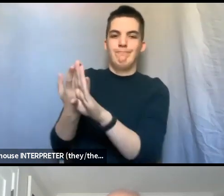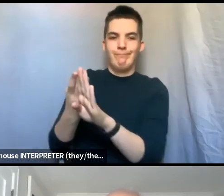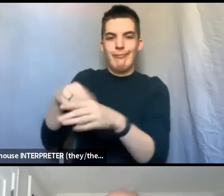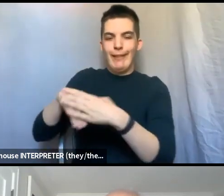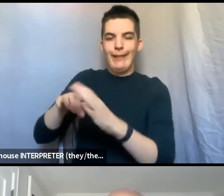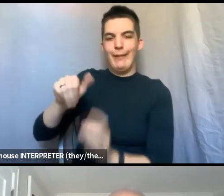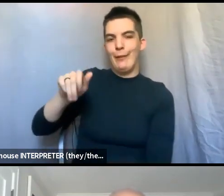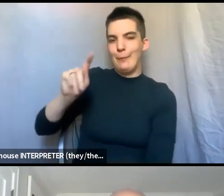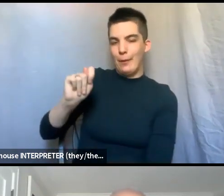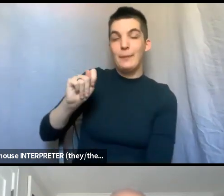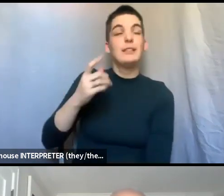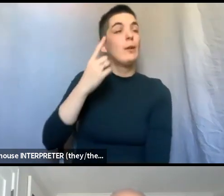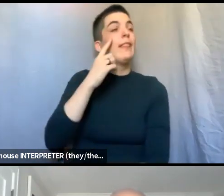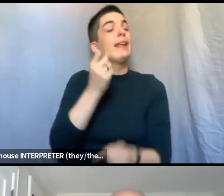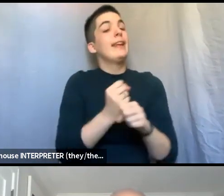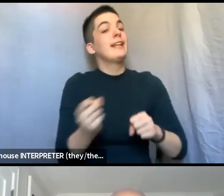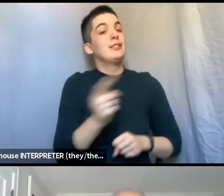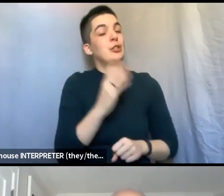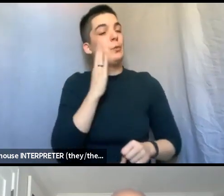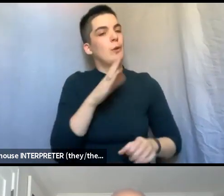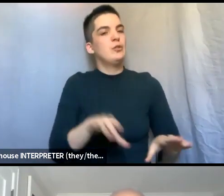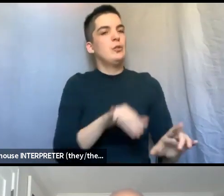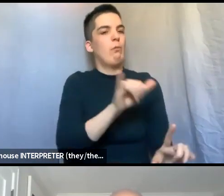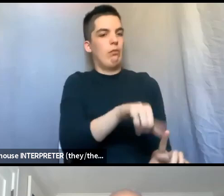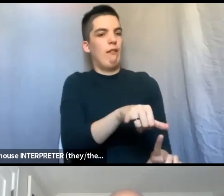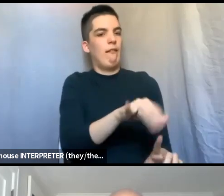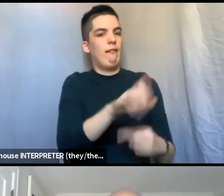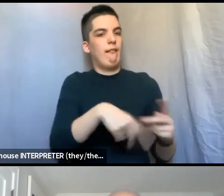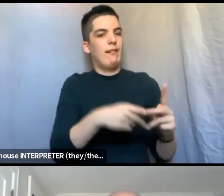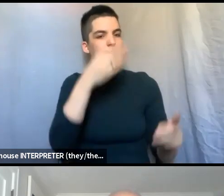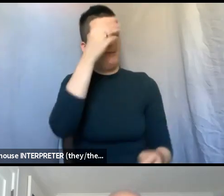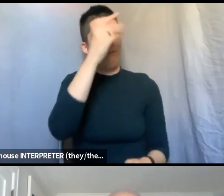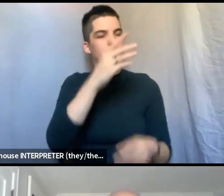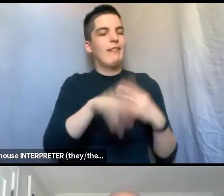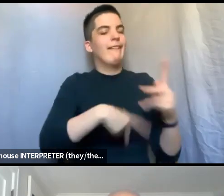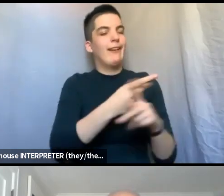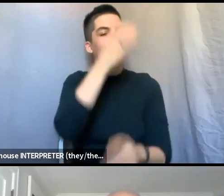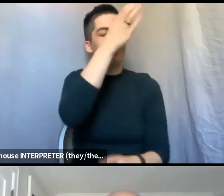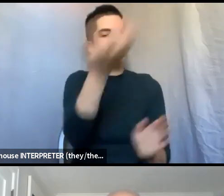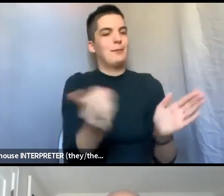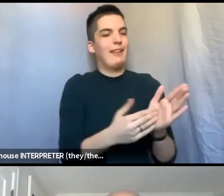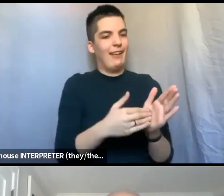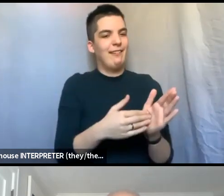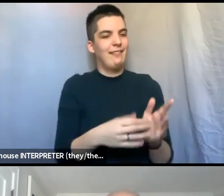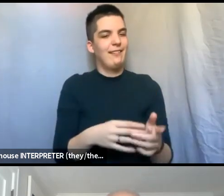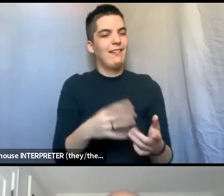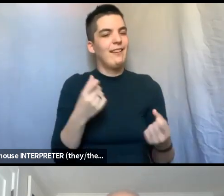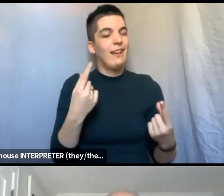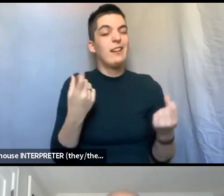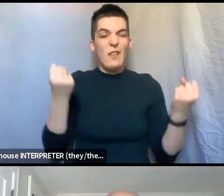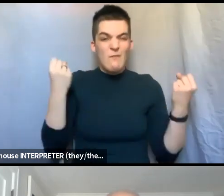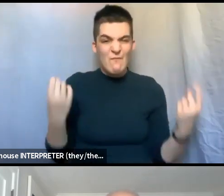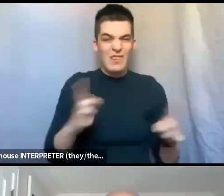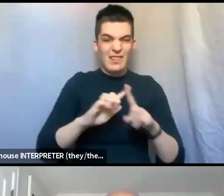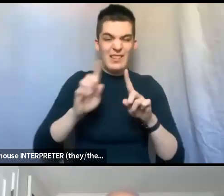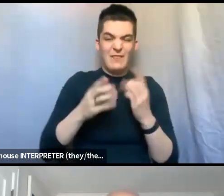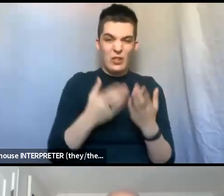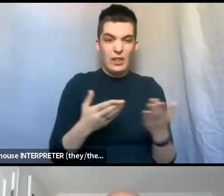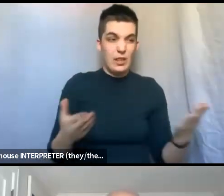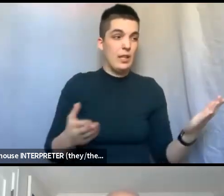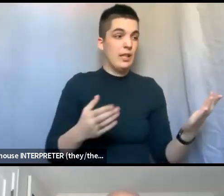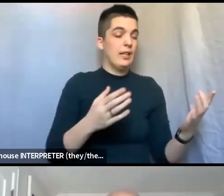year, what is to do that again, because many things have changed